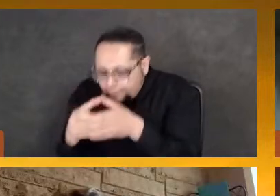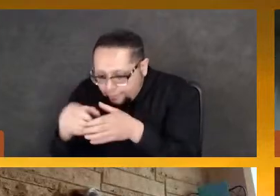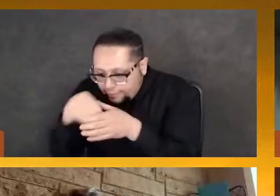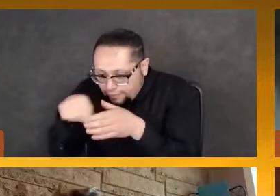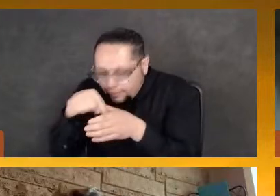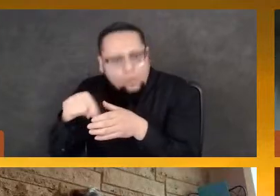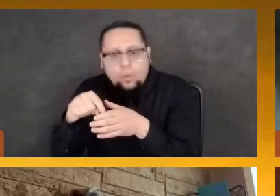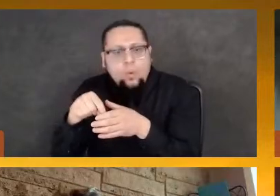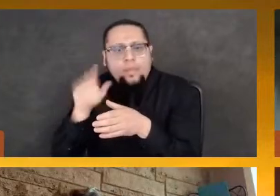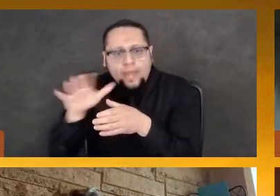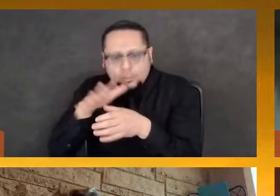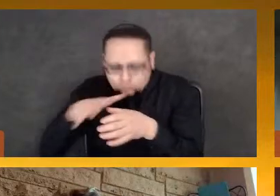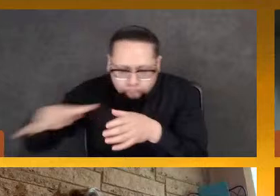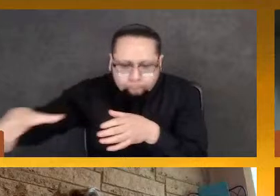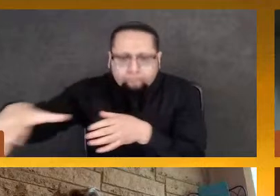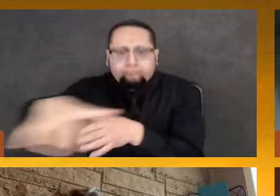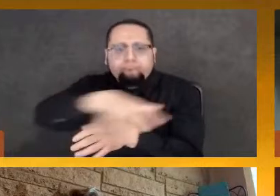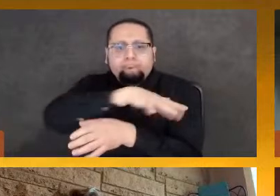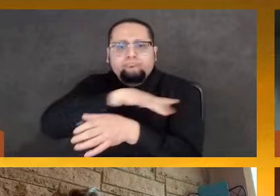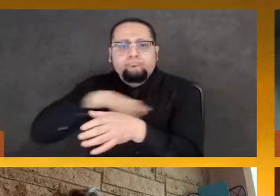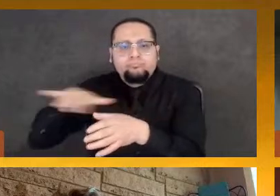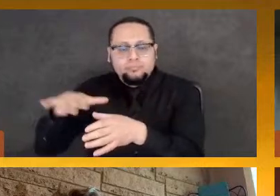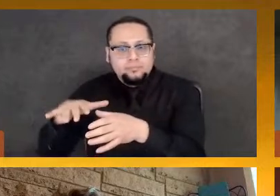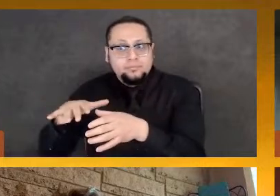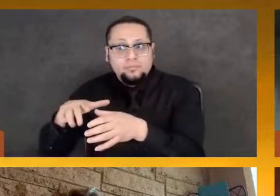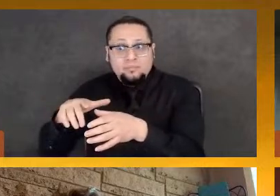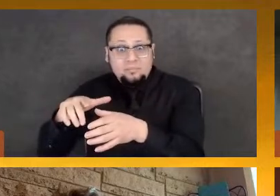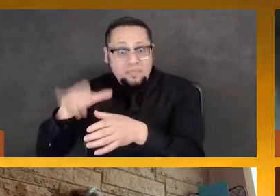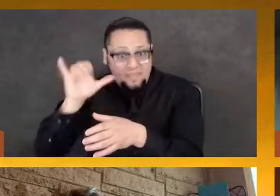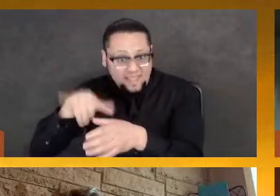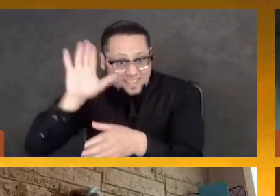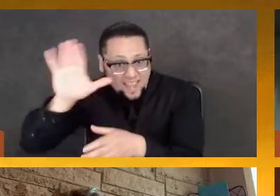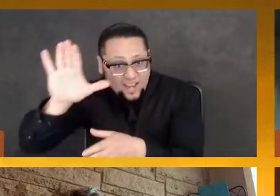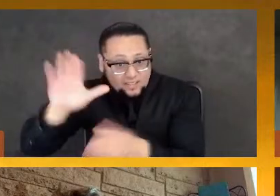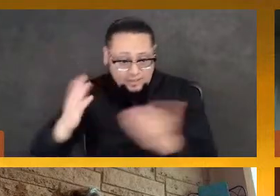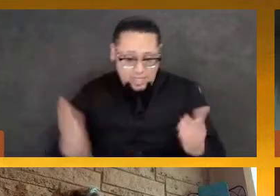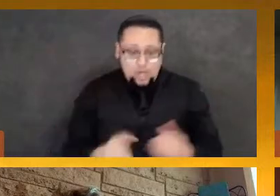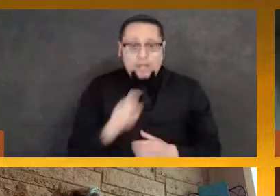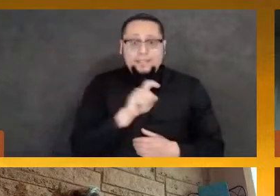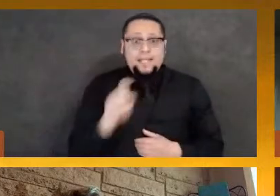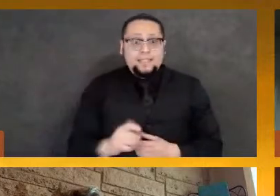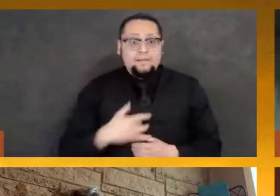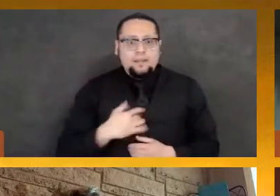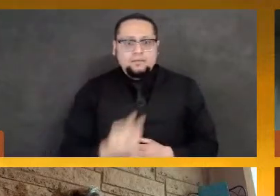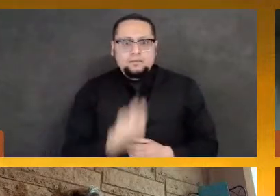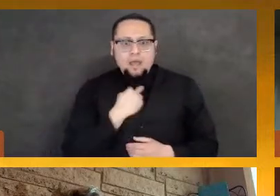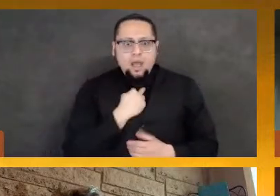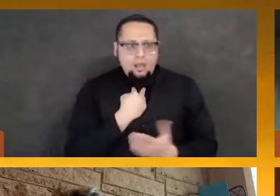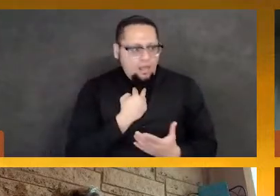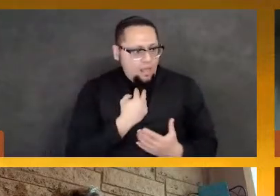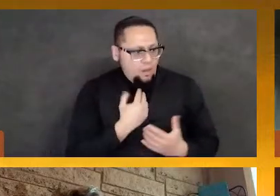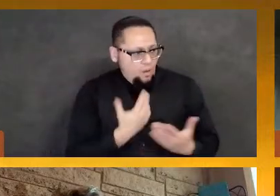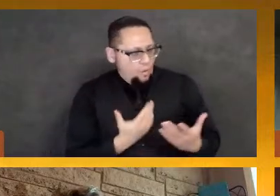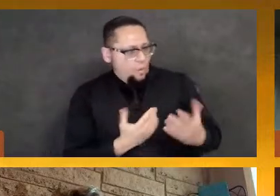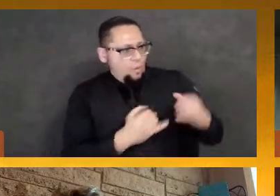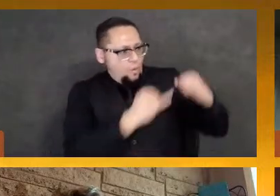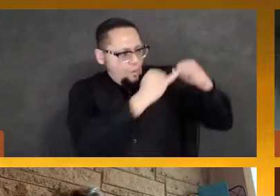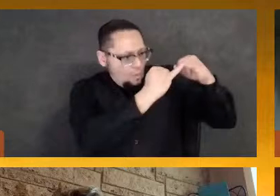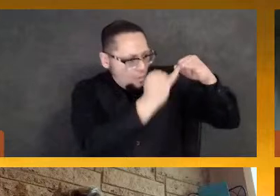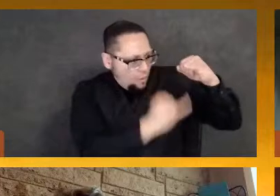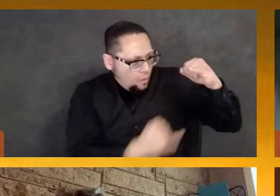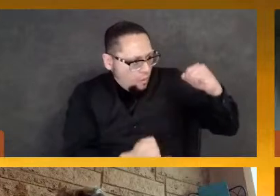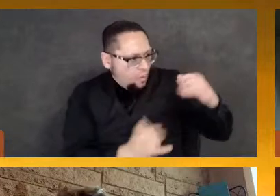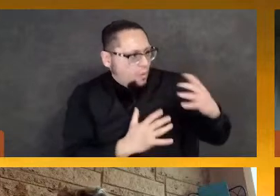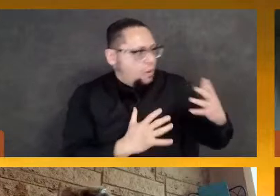here in Texas. And so we have to remember that it's very deliberate. Thank you. Thank you for